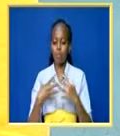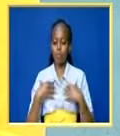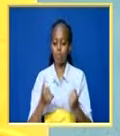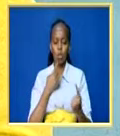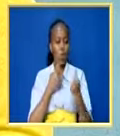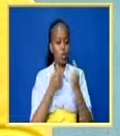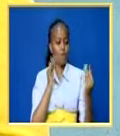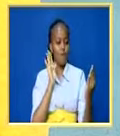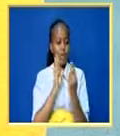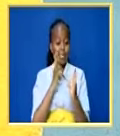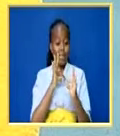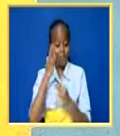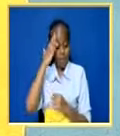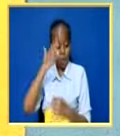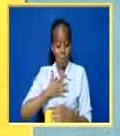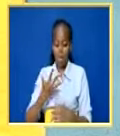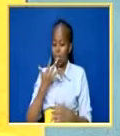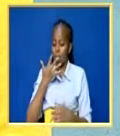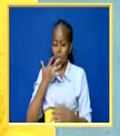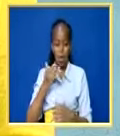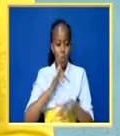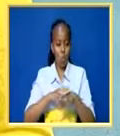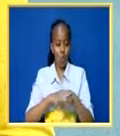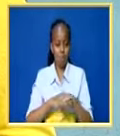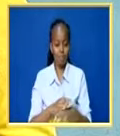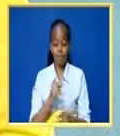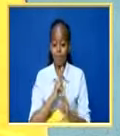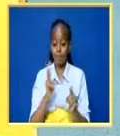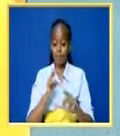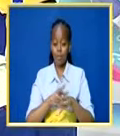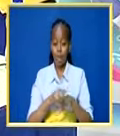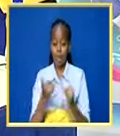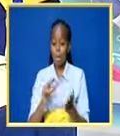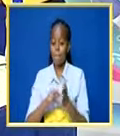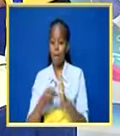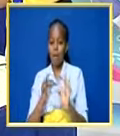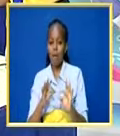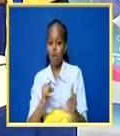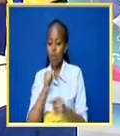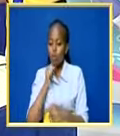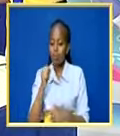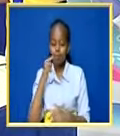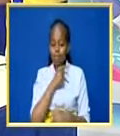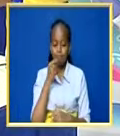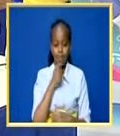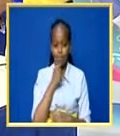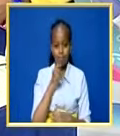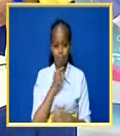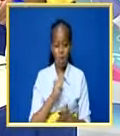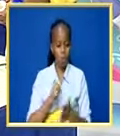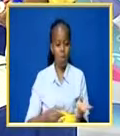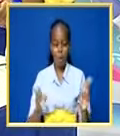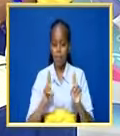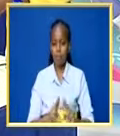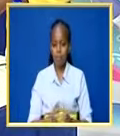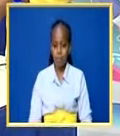you face to face if I know my breath does not stink. Very good. So, meaning if you don't brush your teeth. Uh-oh. What will